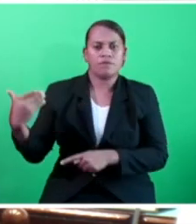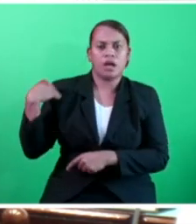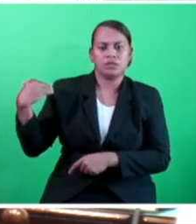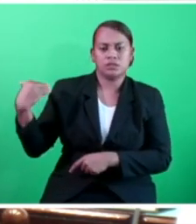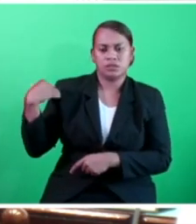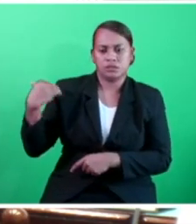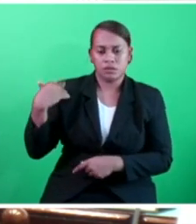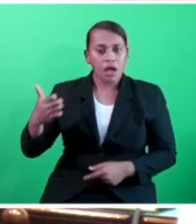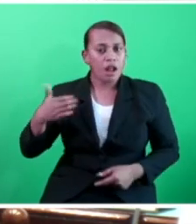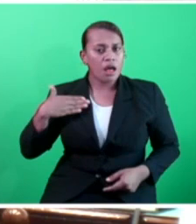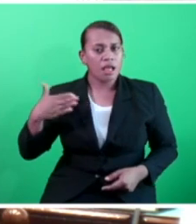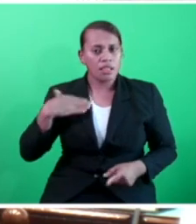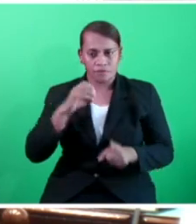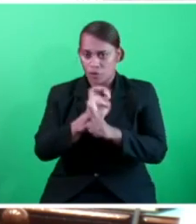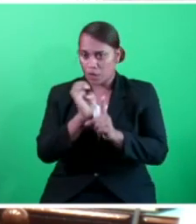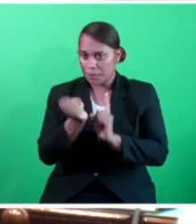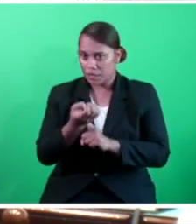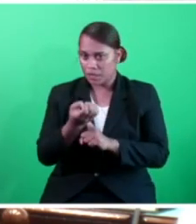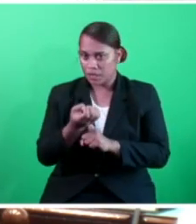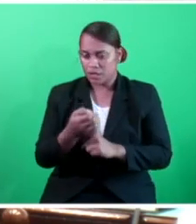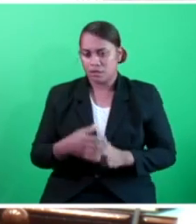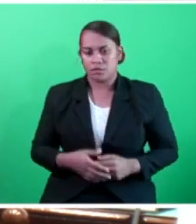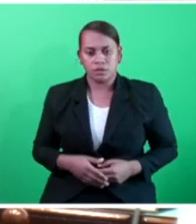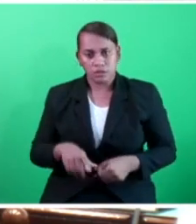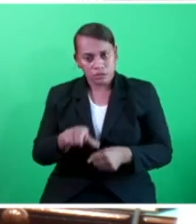environment. Chemicals